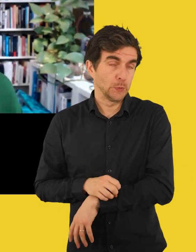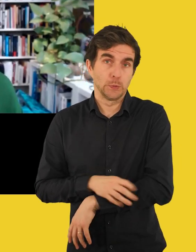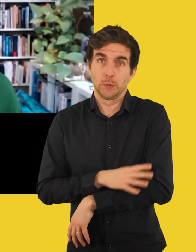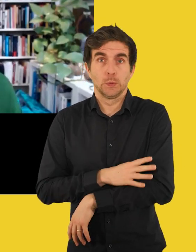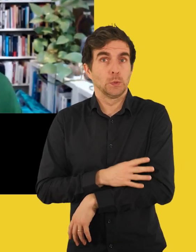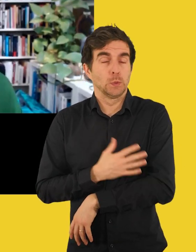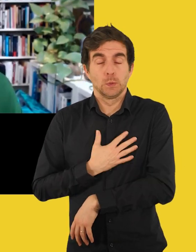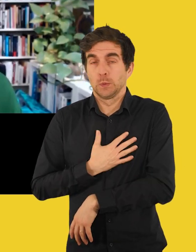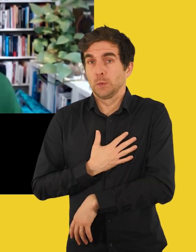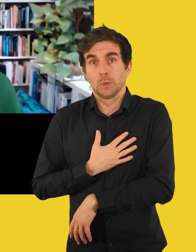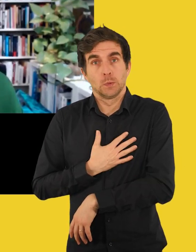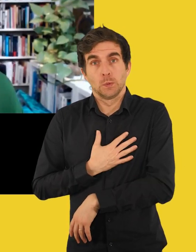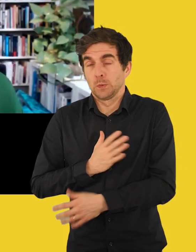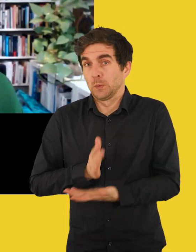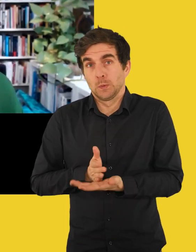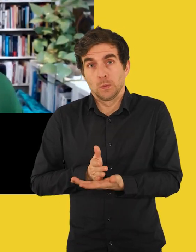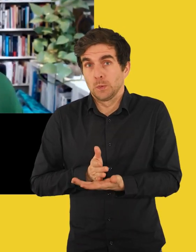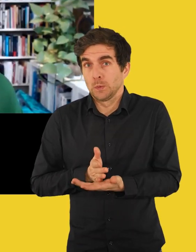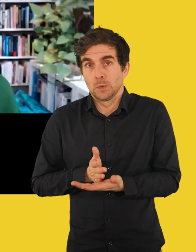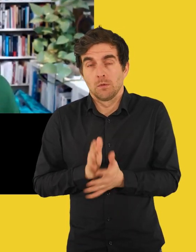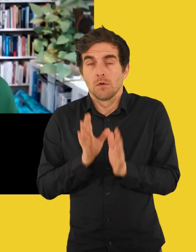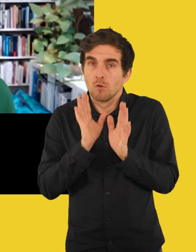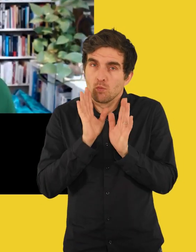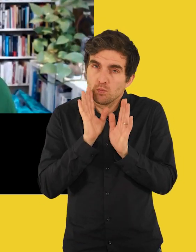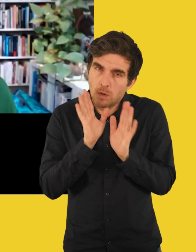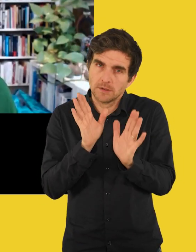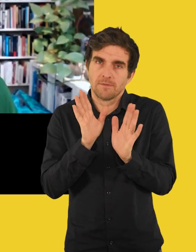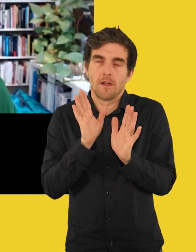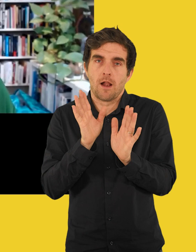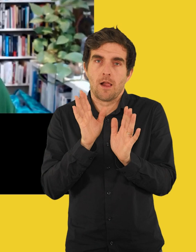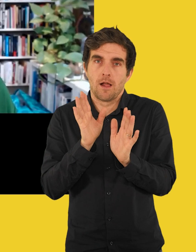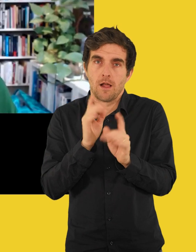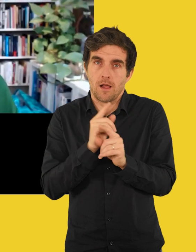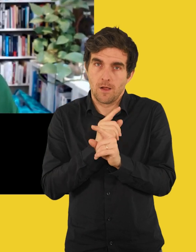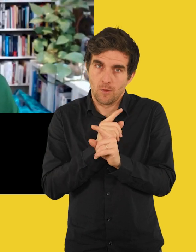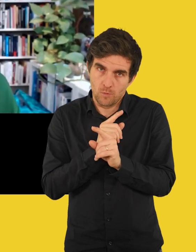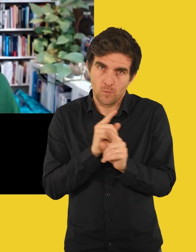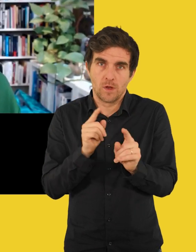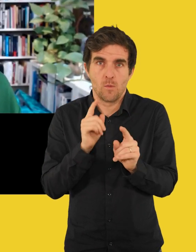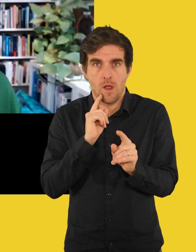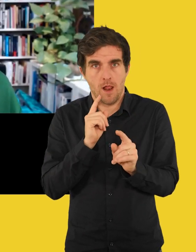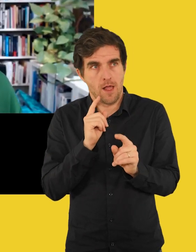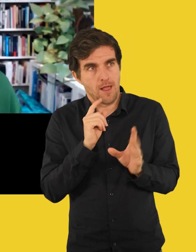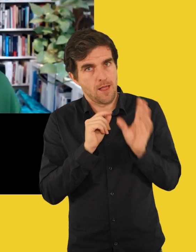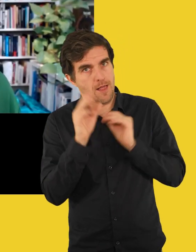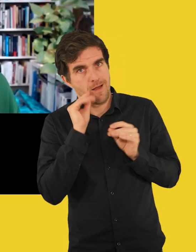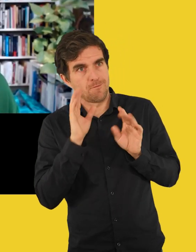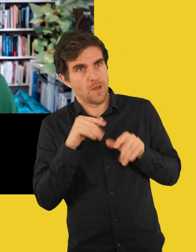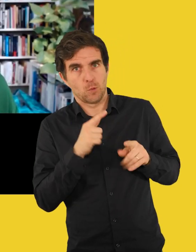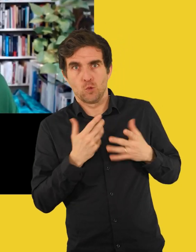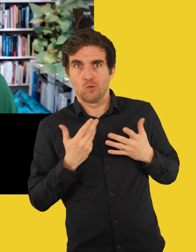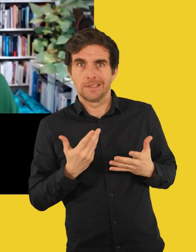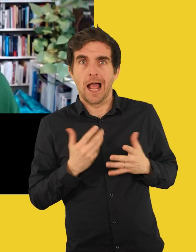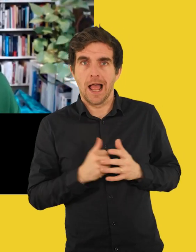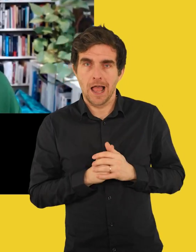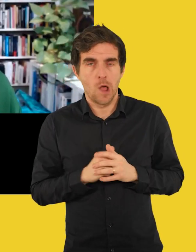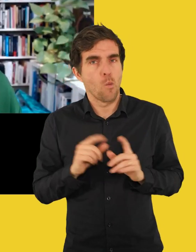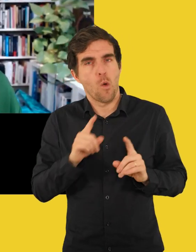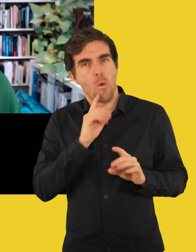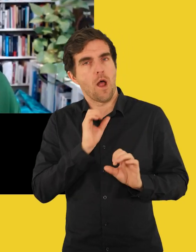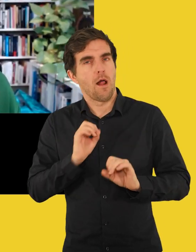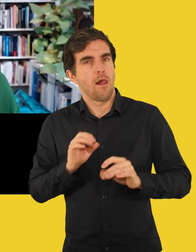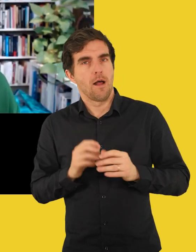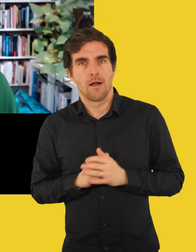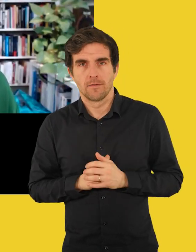I'm very moved, actually. That's how I am. Wonderful. And we're going to hear from you today. What are you going